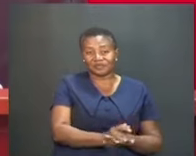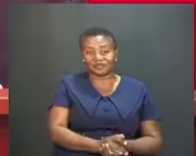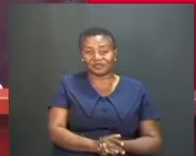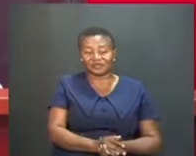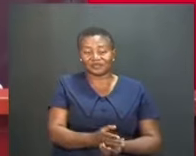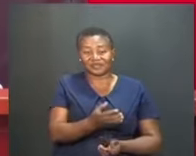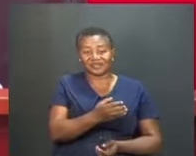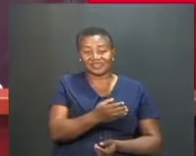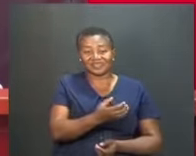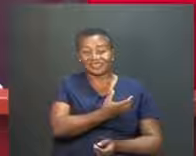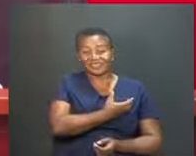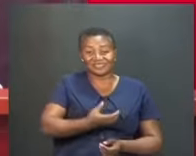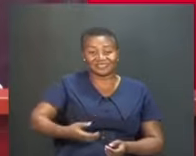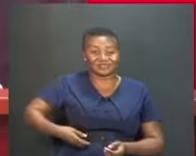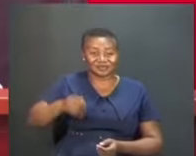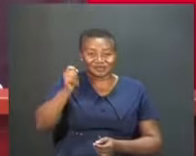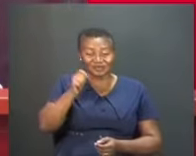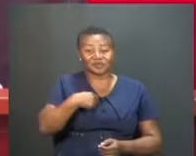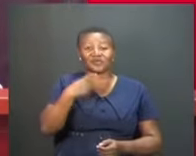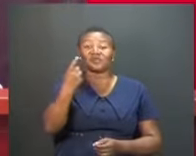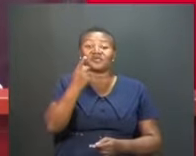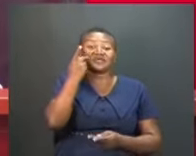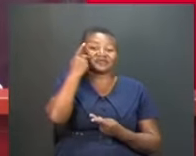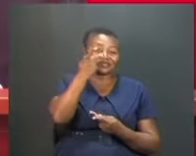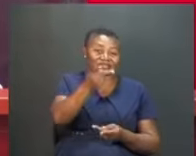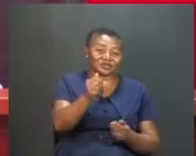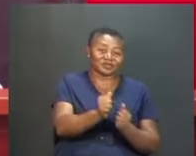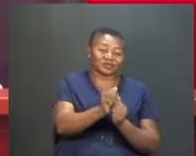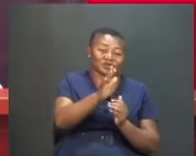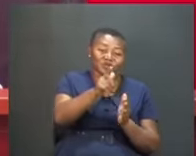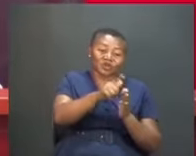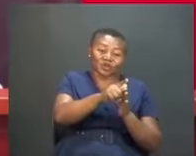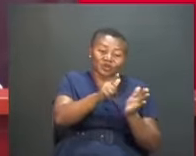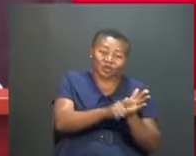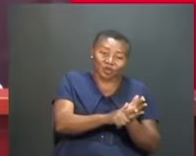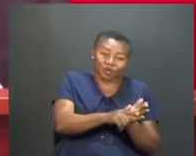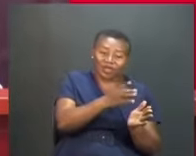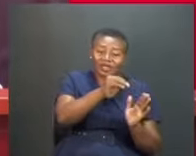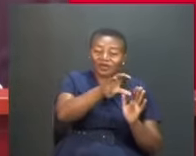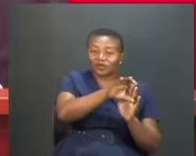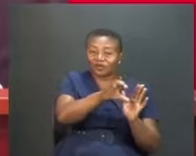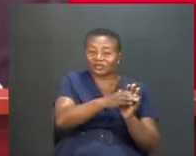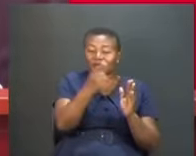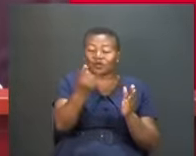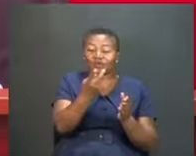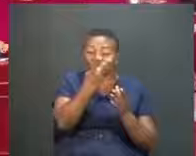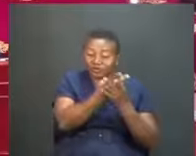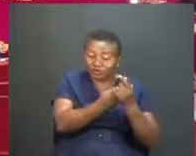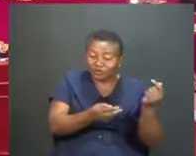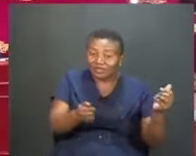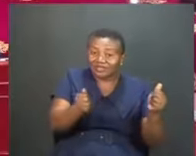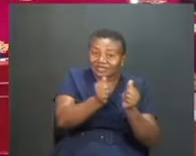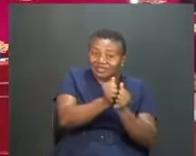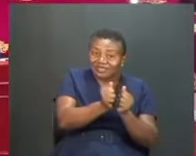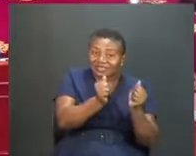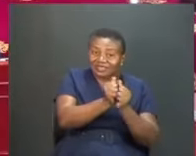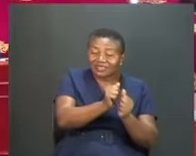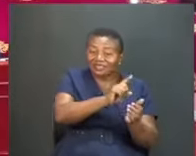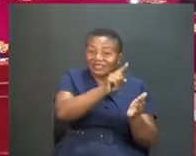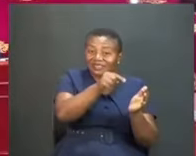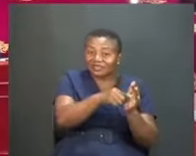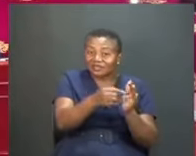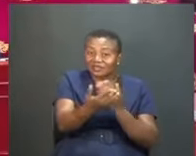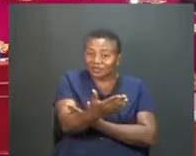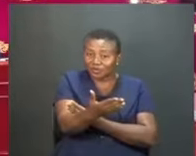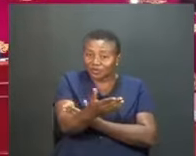Chief Whip, I always see you carry your standing orders and constitution. And in fact, this morning you referred to it a